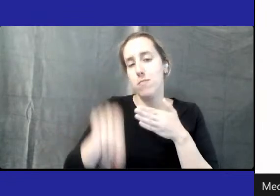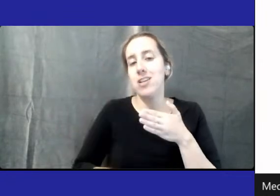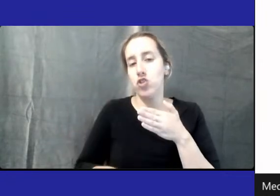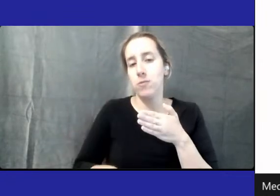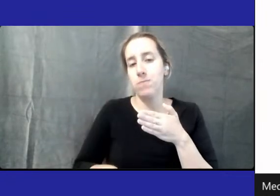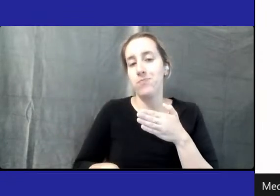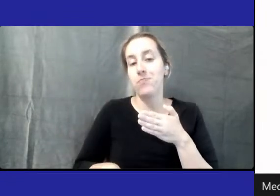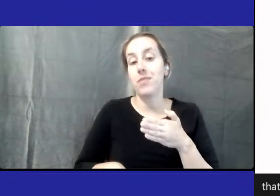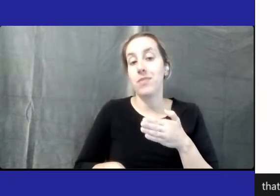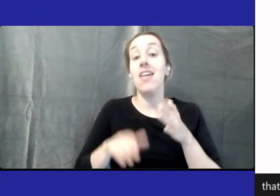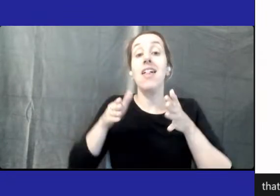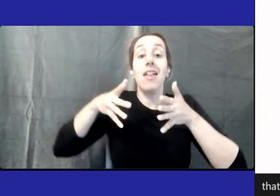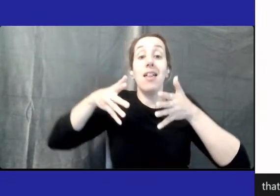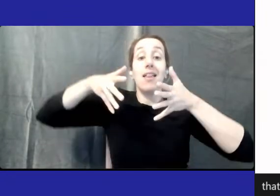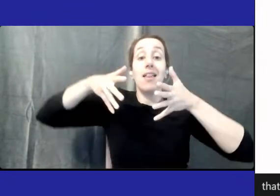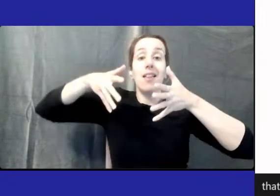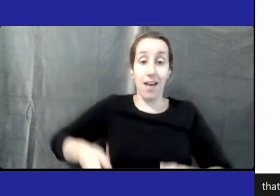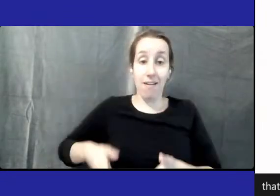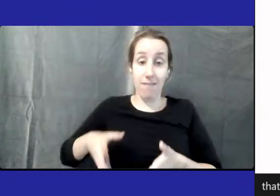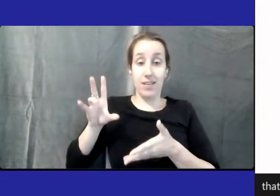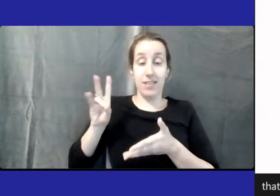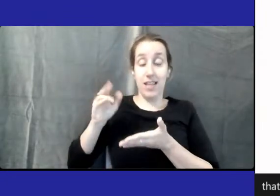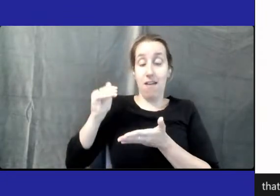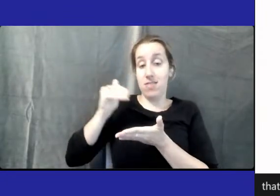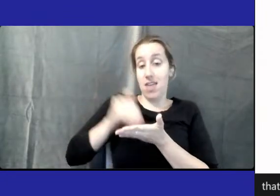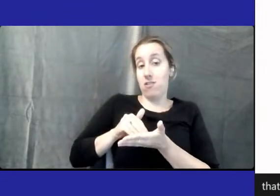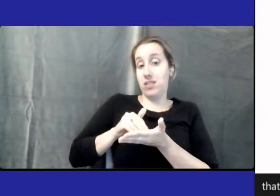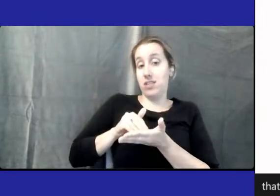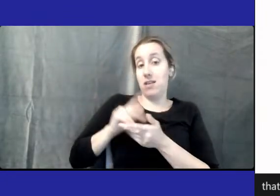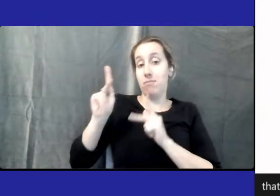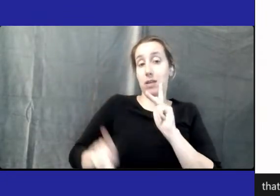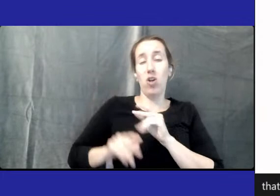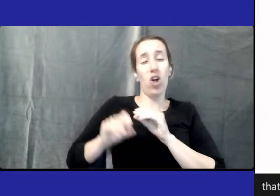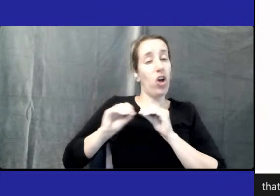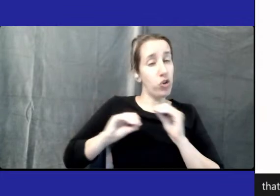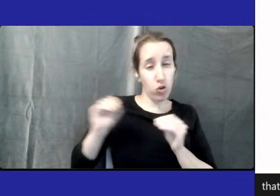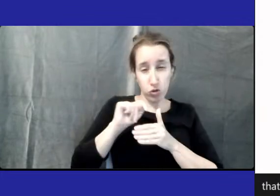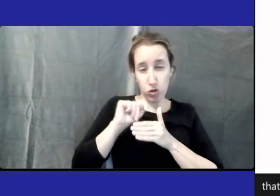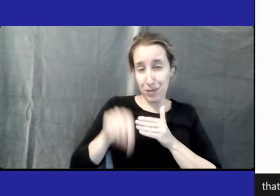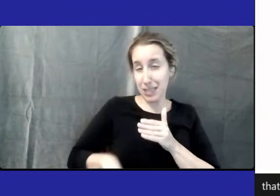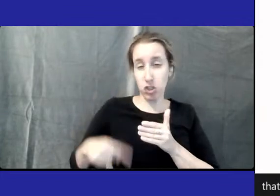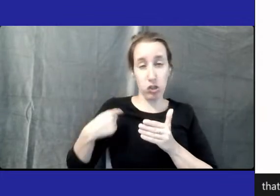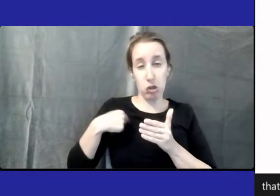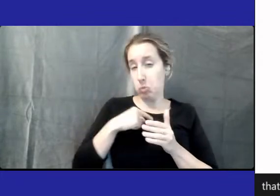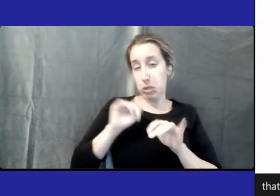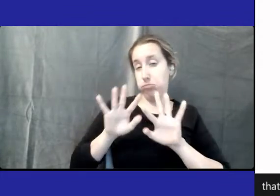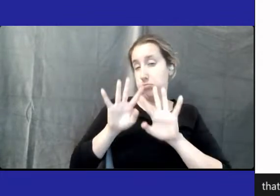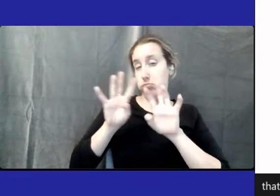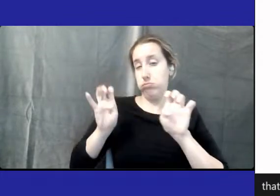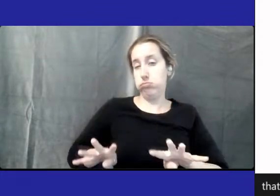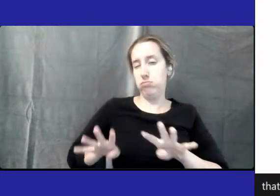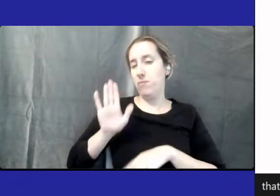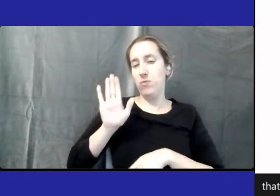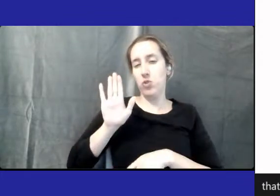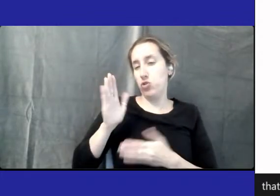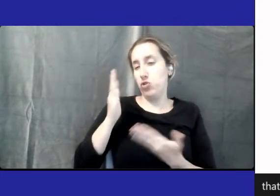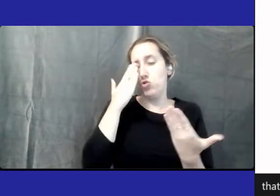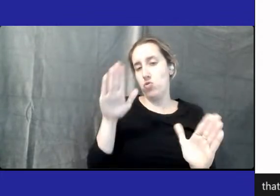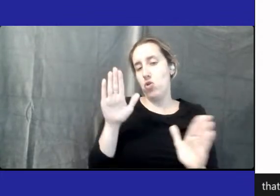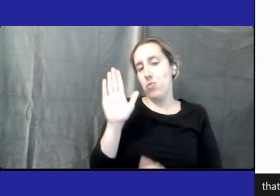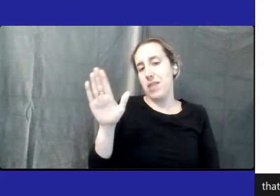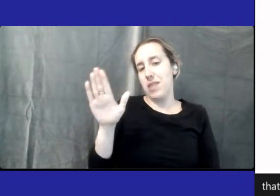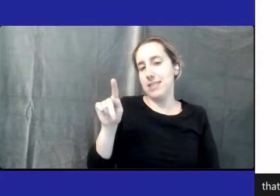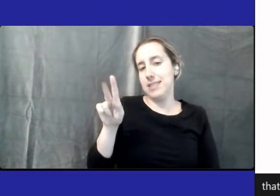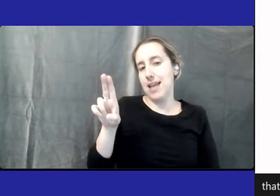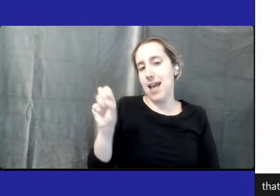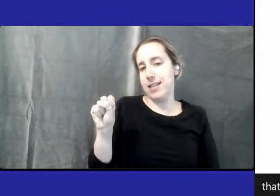are not on that file and whose status remains unknown and therefore essentially salvageable. Why